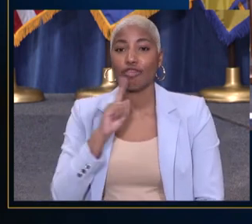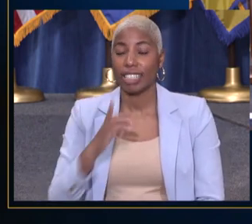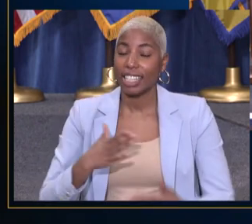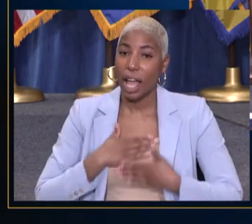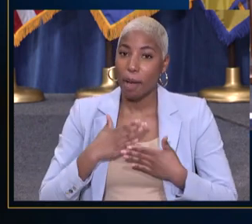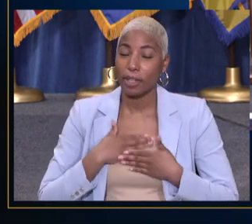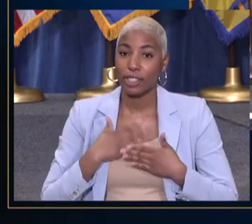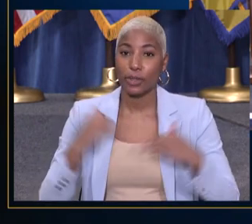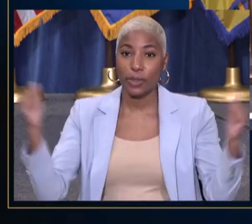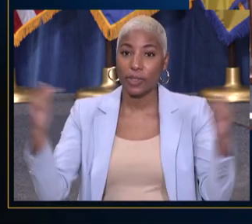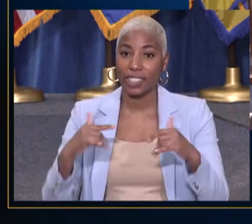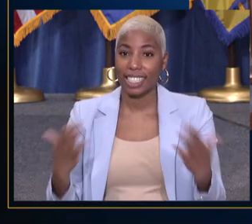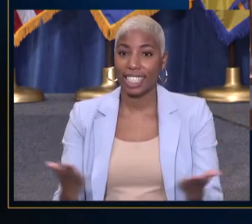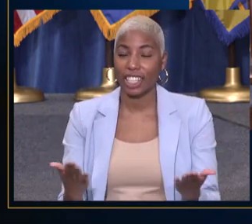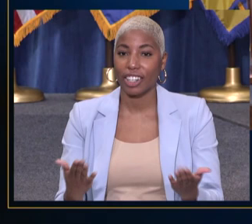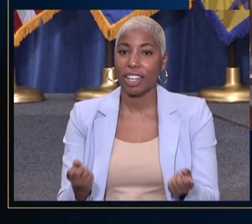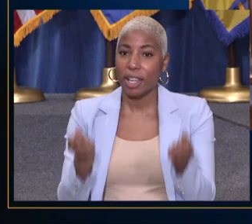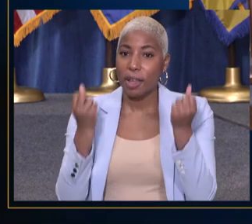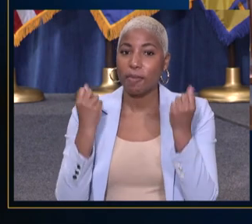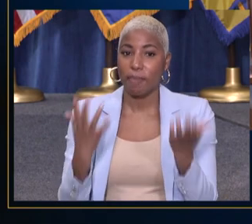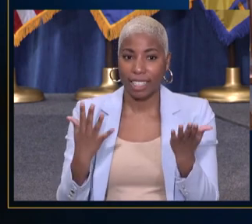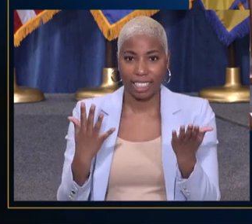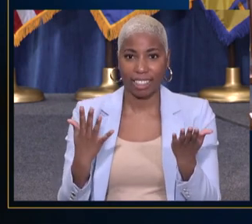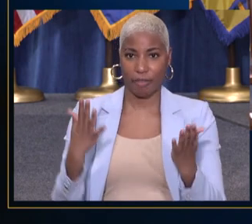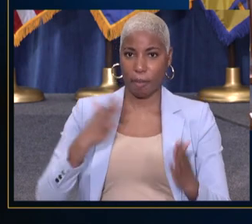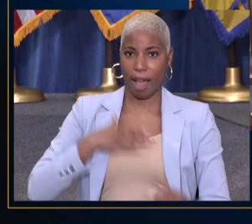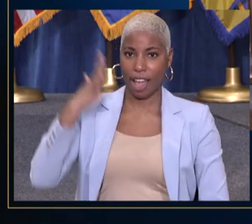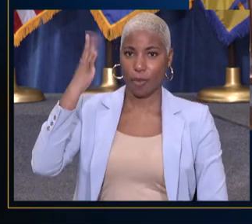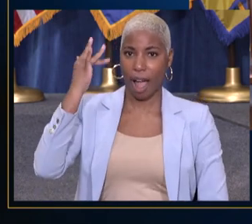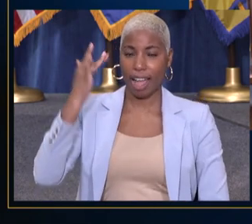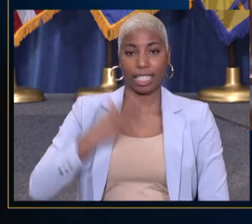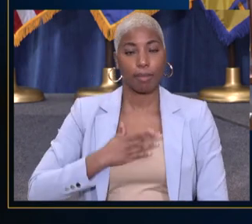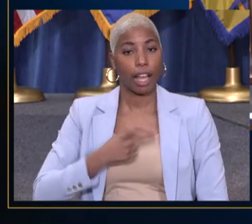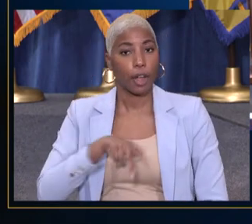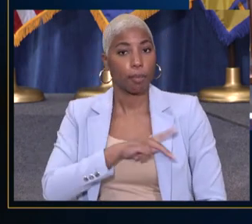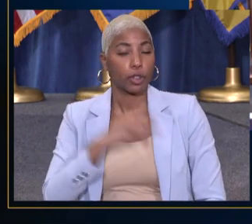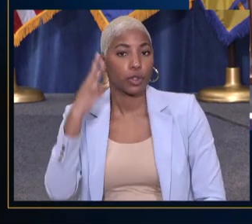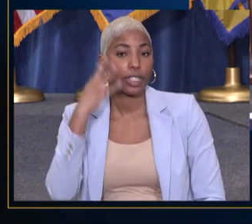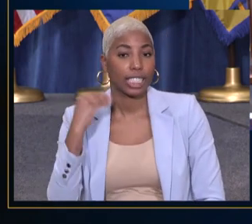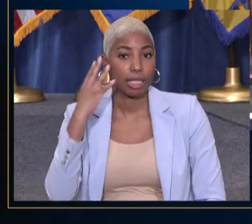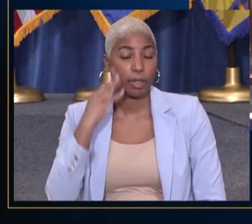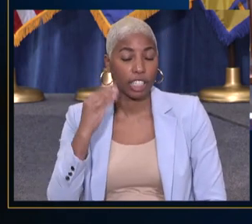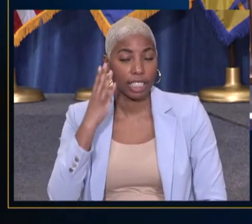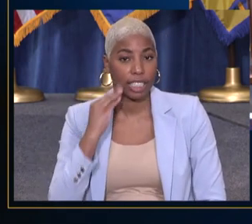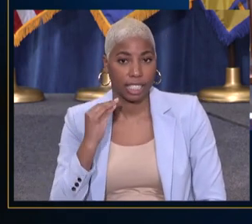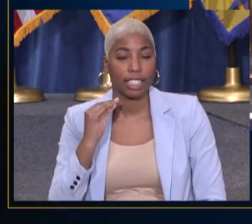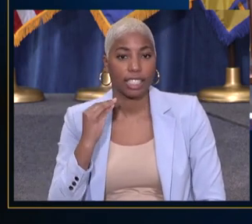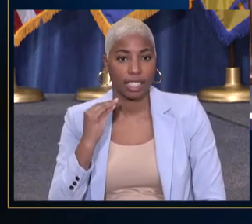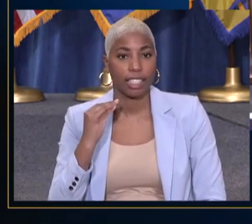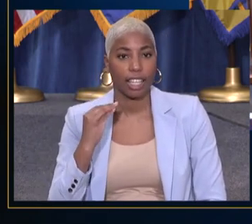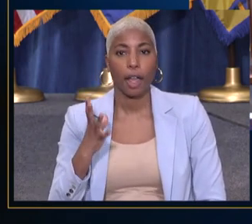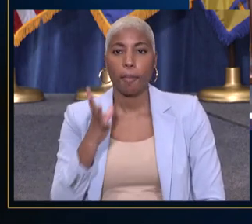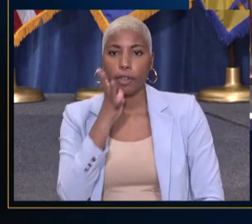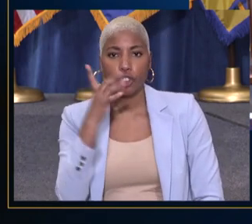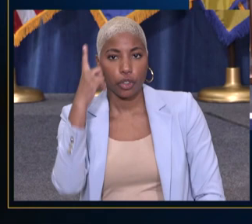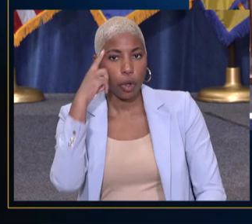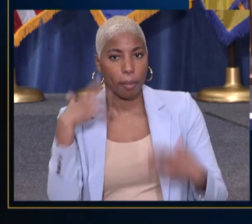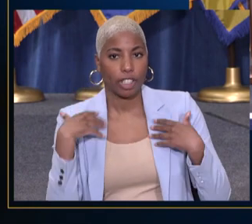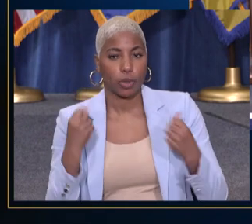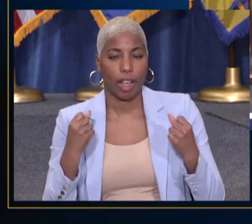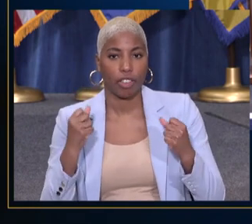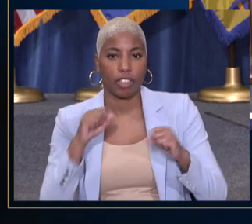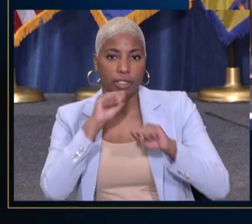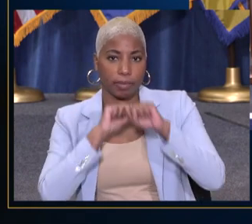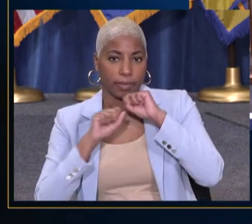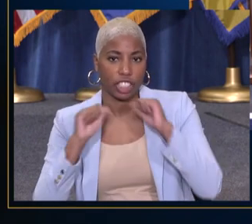lot of my why is driven by that personal experience that I had, particularly on the side of maternal mental health challenges. So,